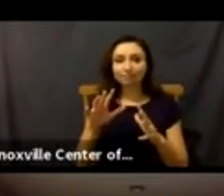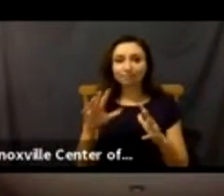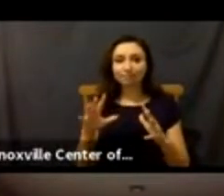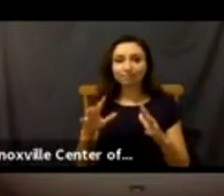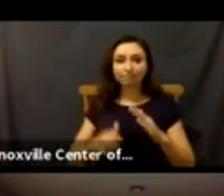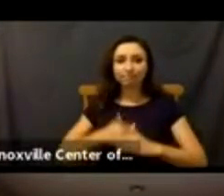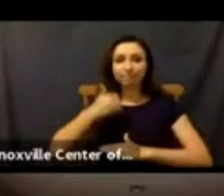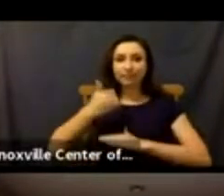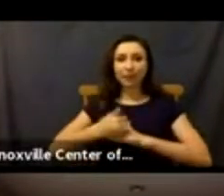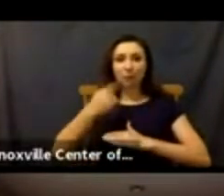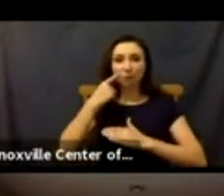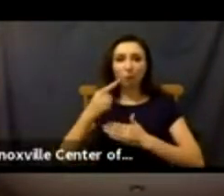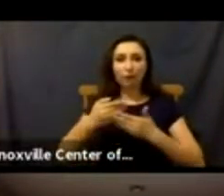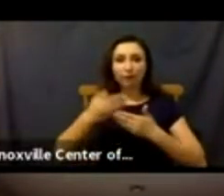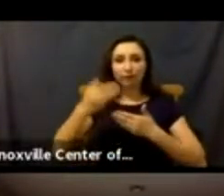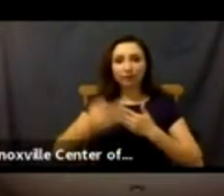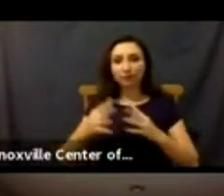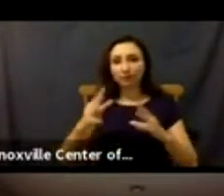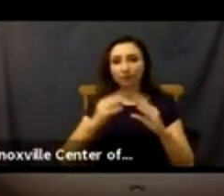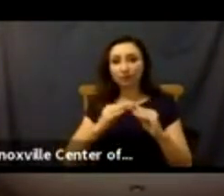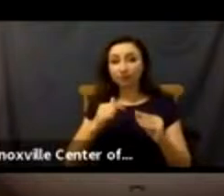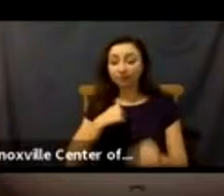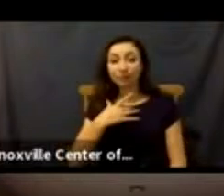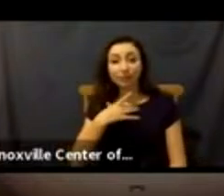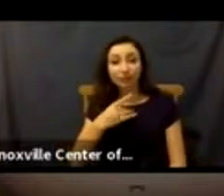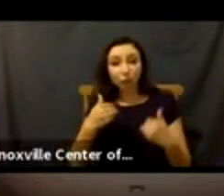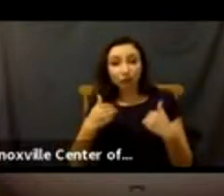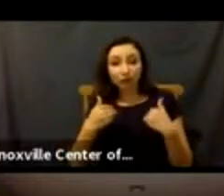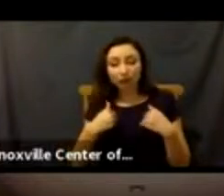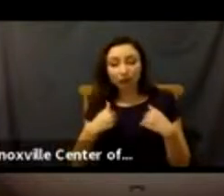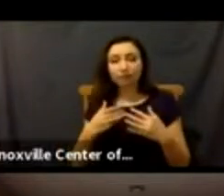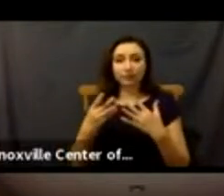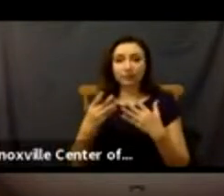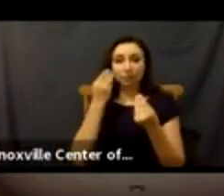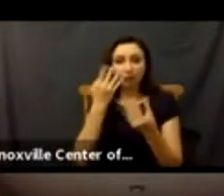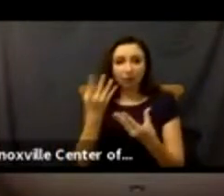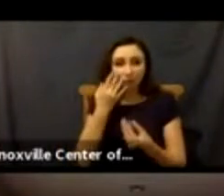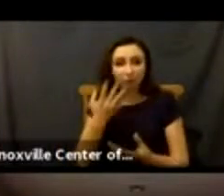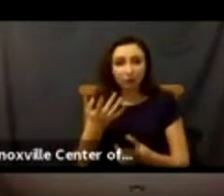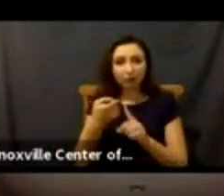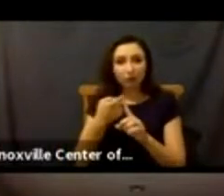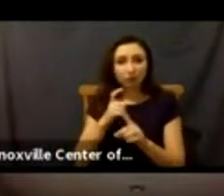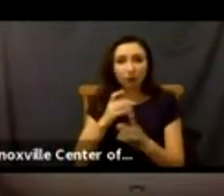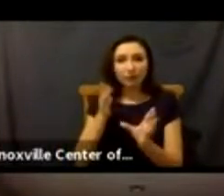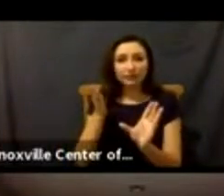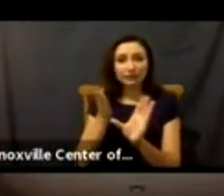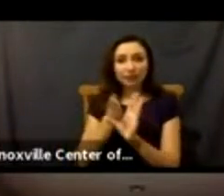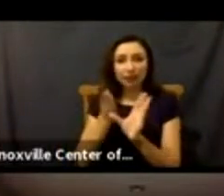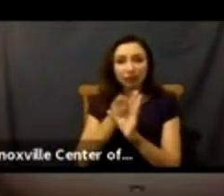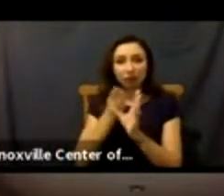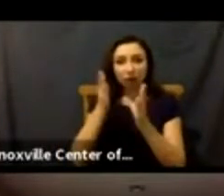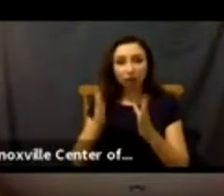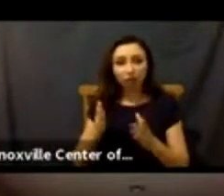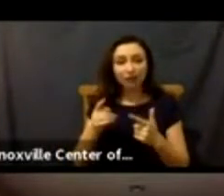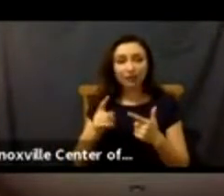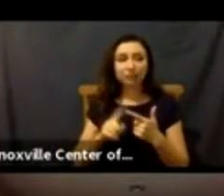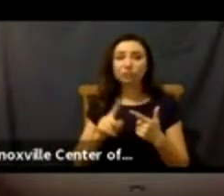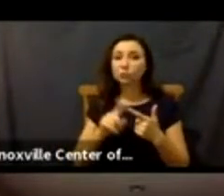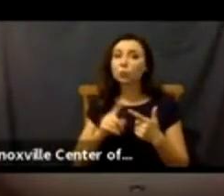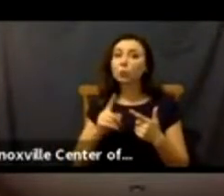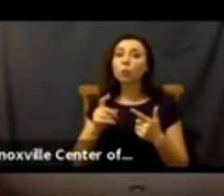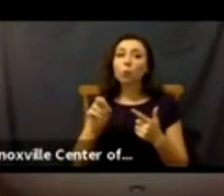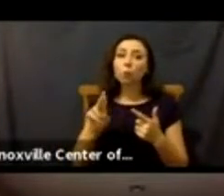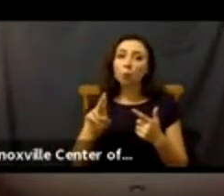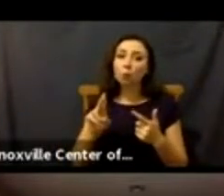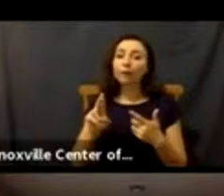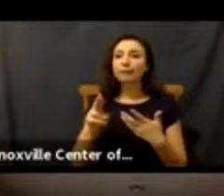have some input from either a psychologist or psychiatrist that with